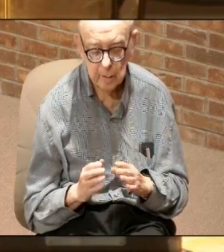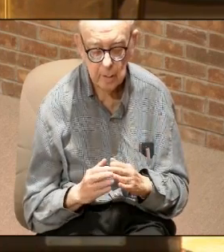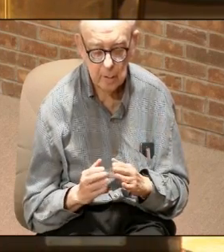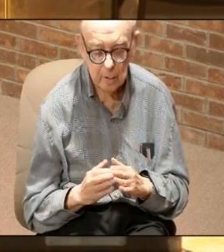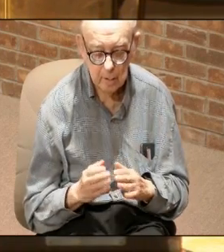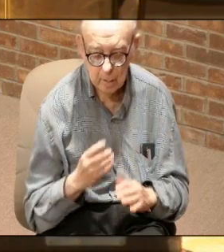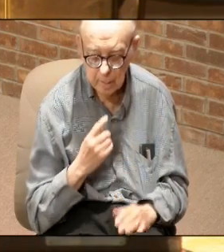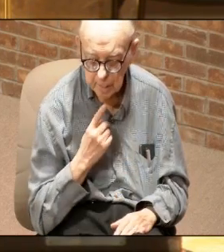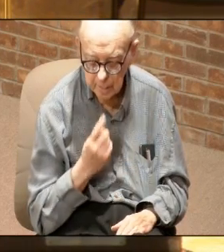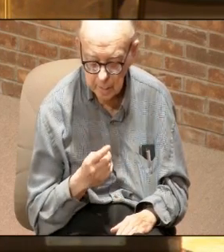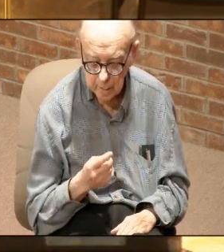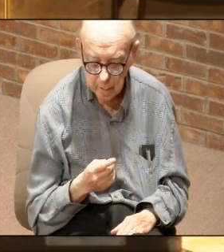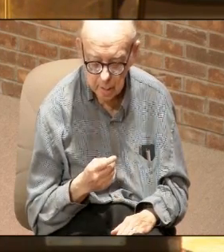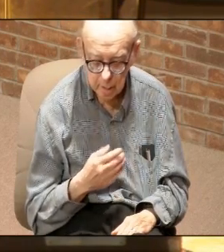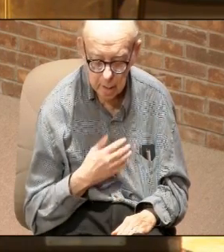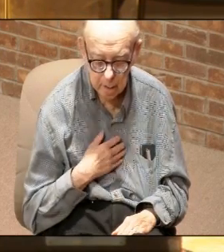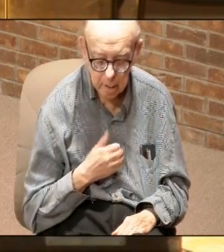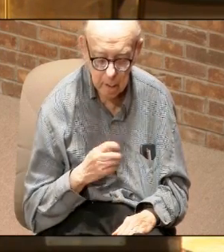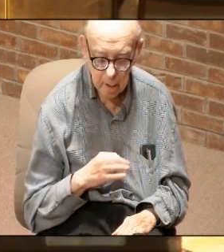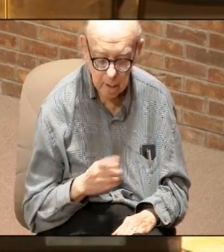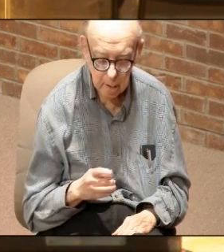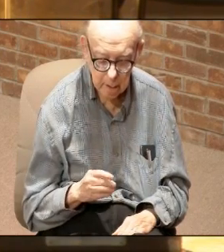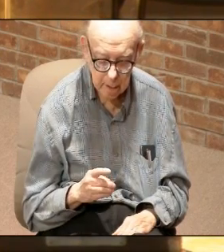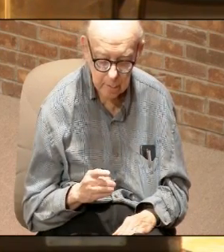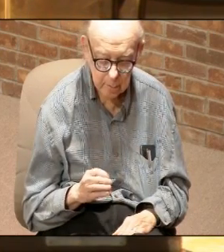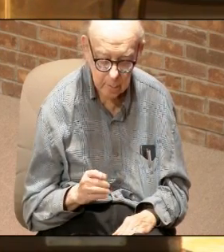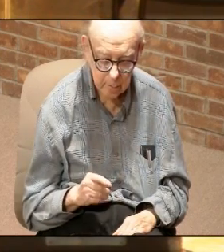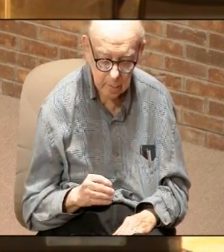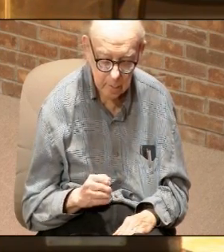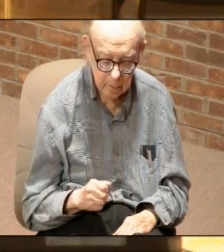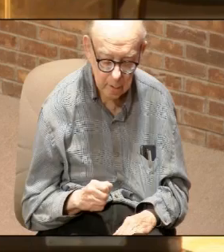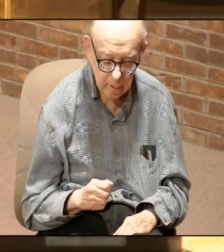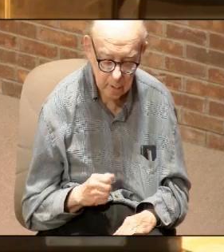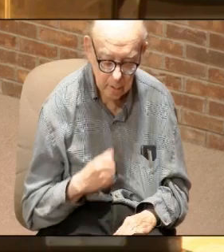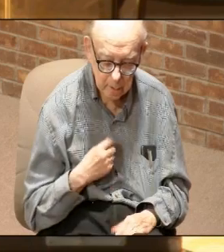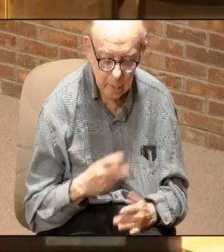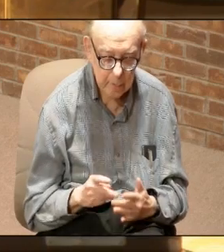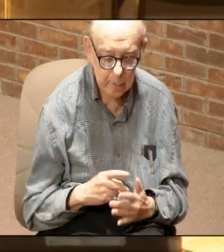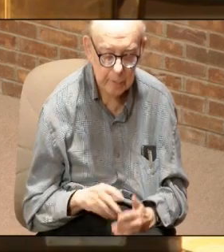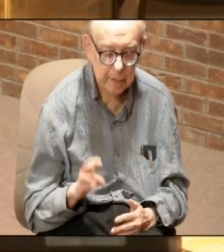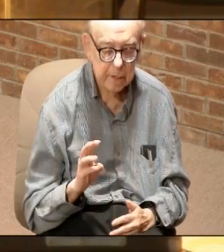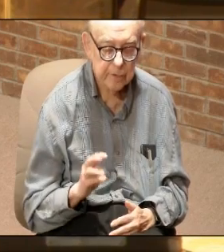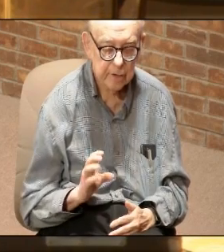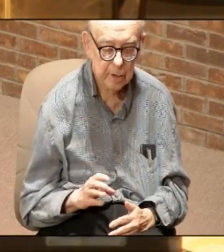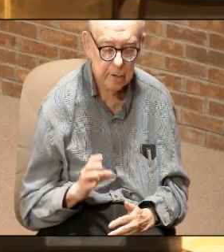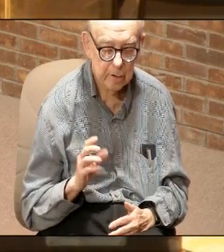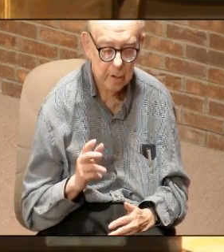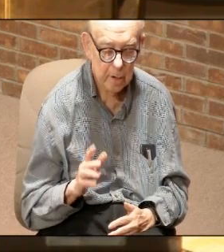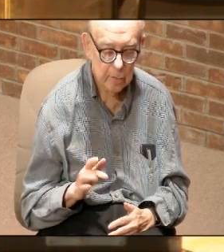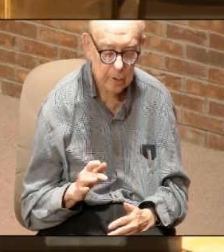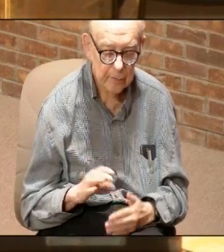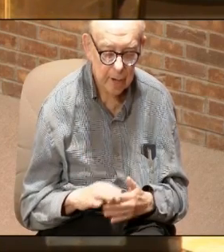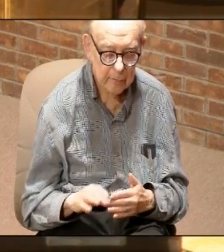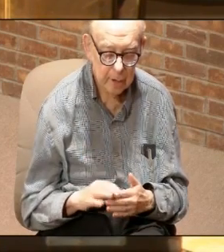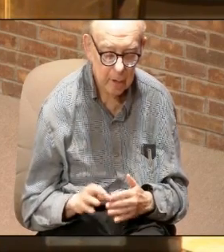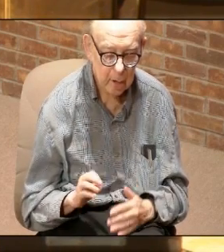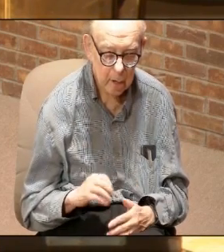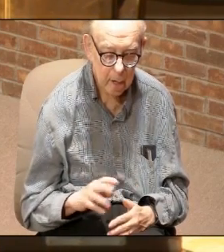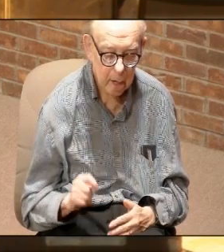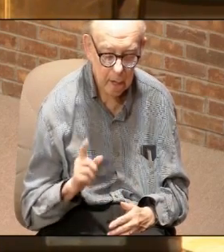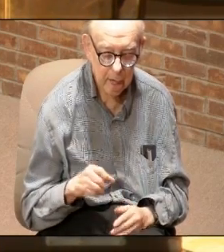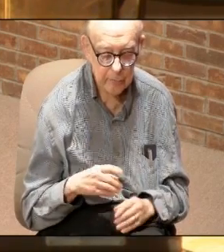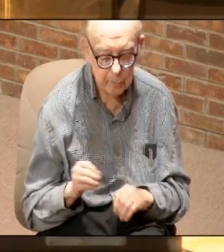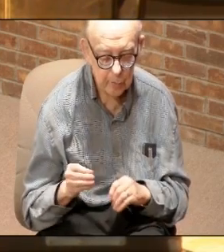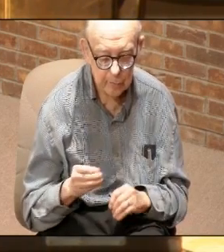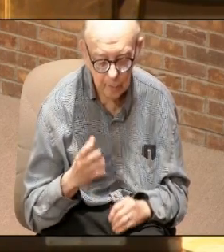she says that my landlord came in and I'm paying $625 for rent, but now I got to move.